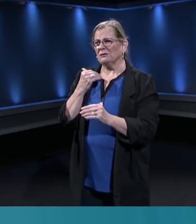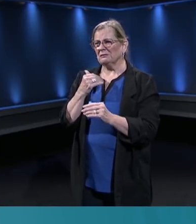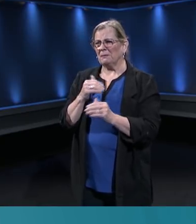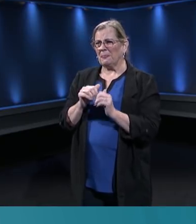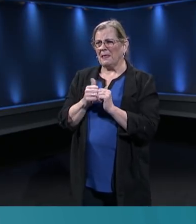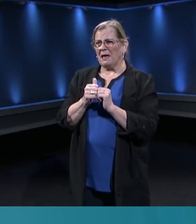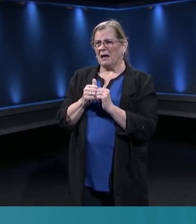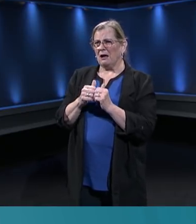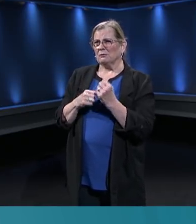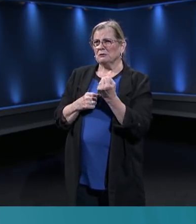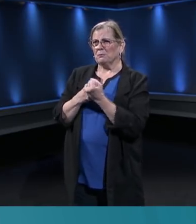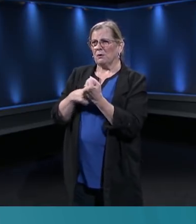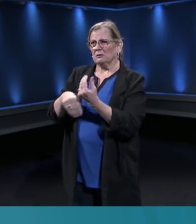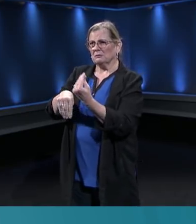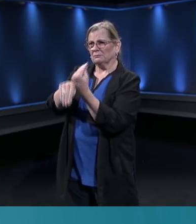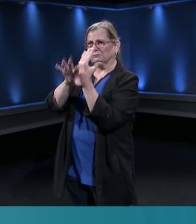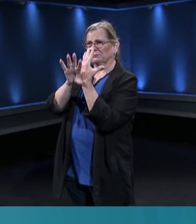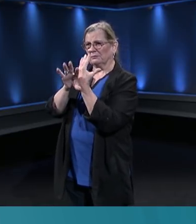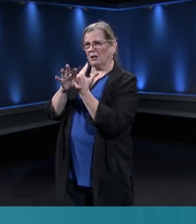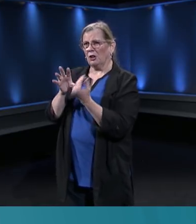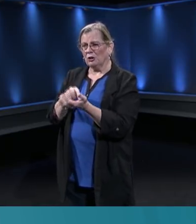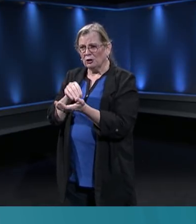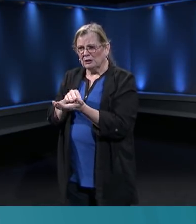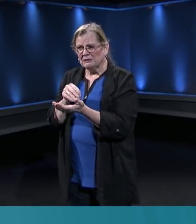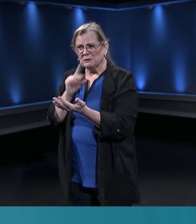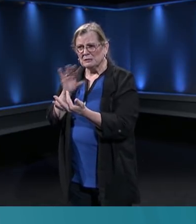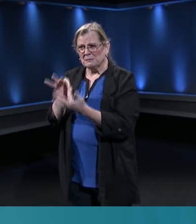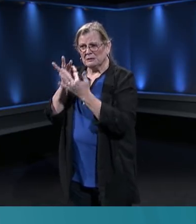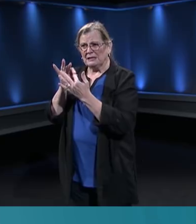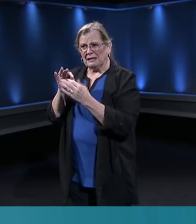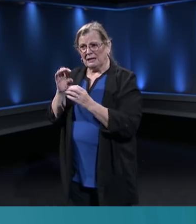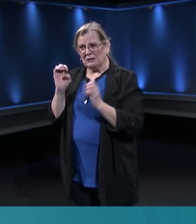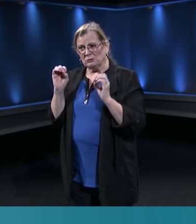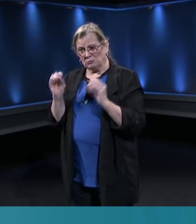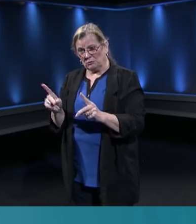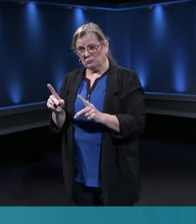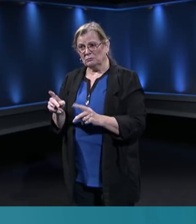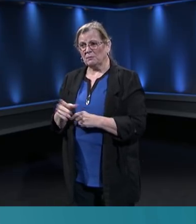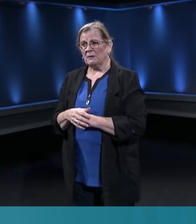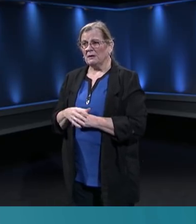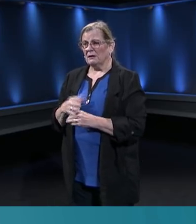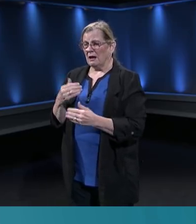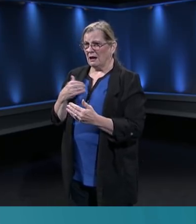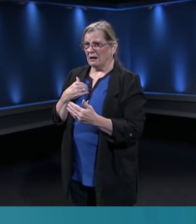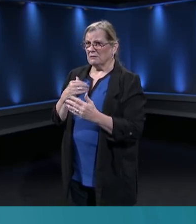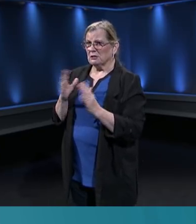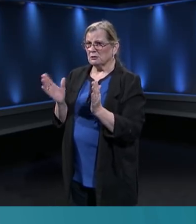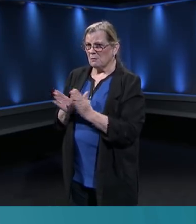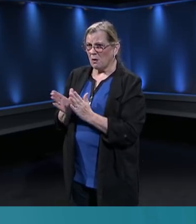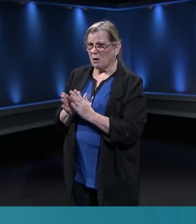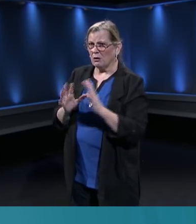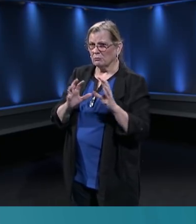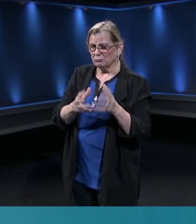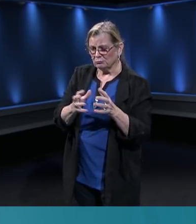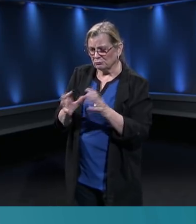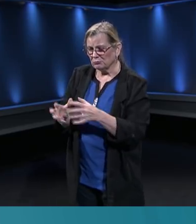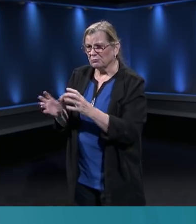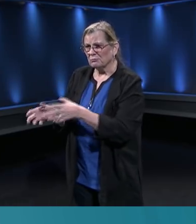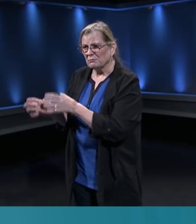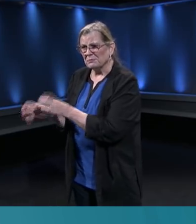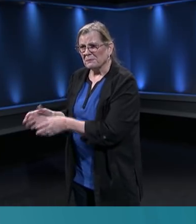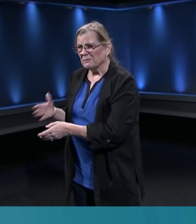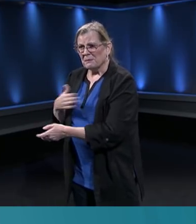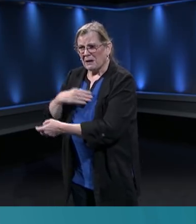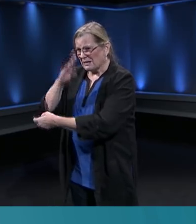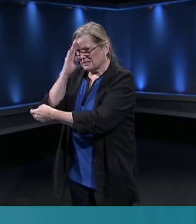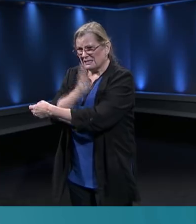students, particularly younger ones? Is there any chance you can have small in-person classes for young special education students? My son is 5 and going into